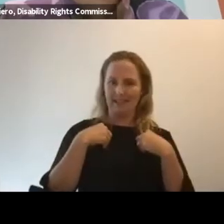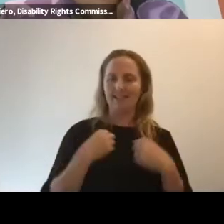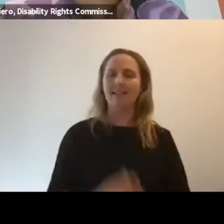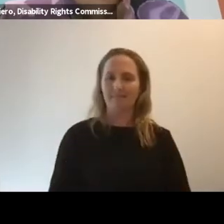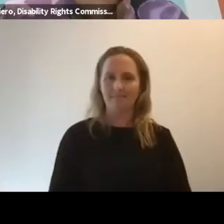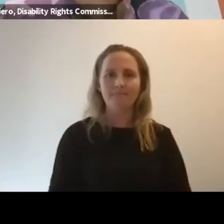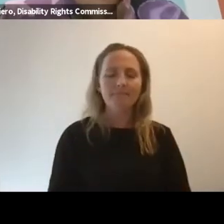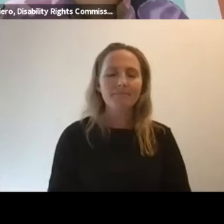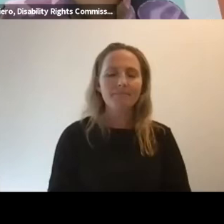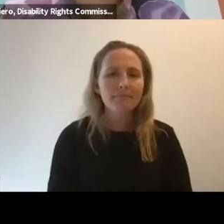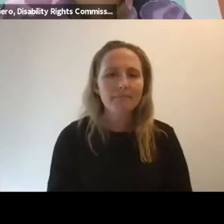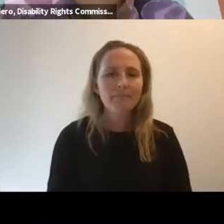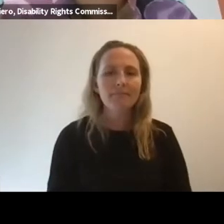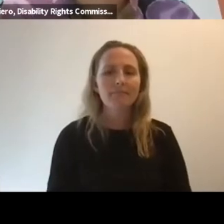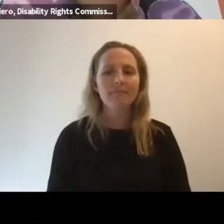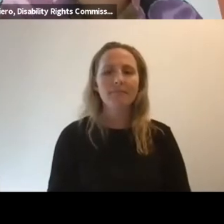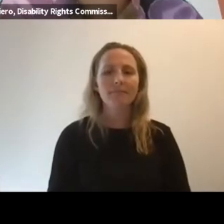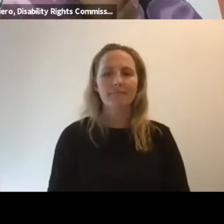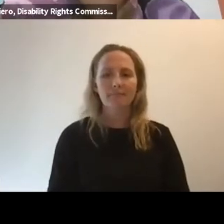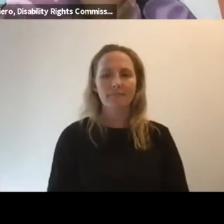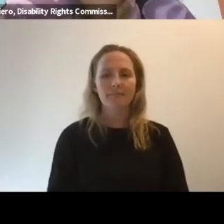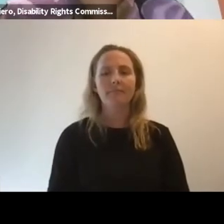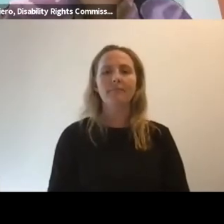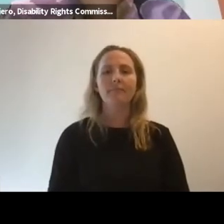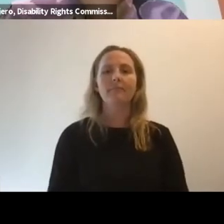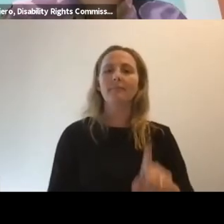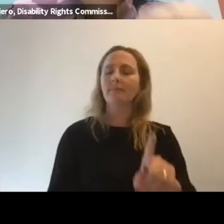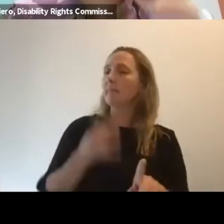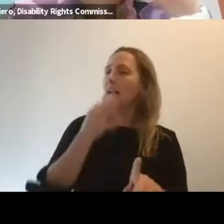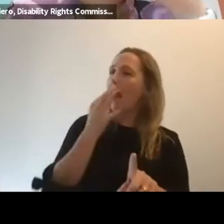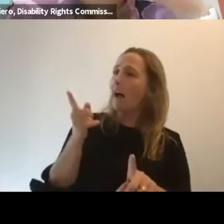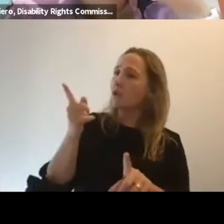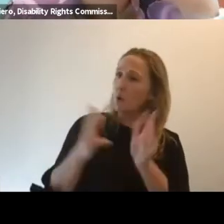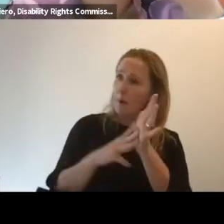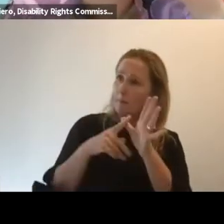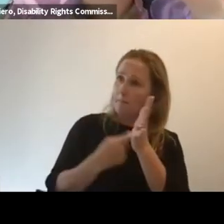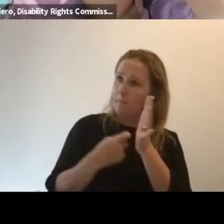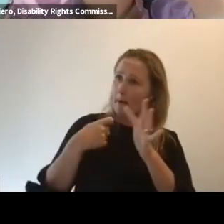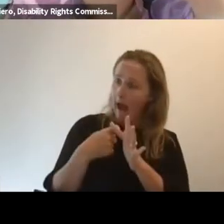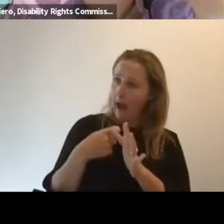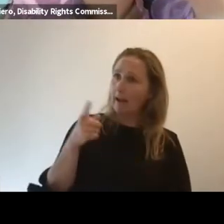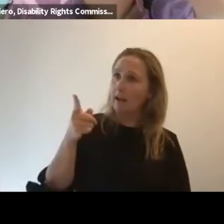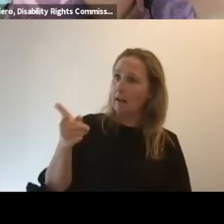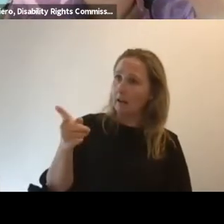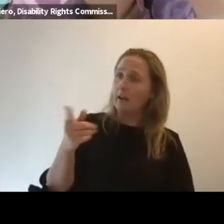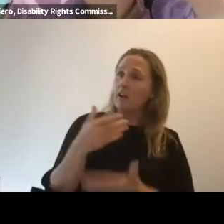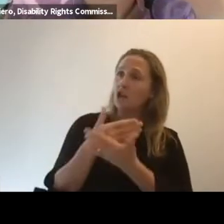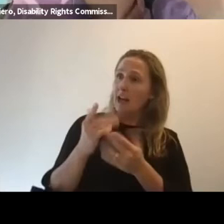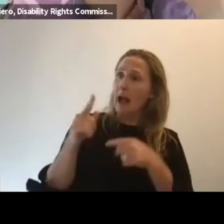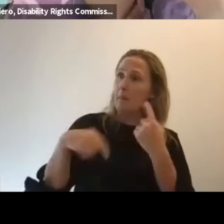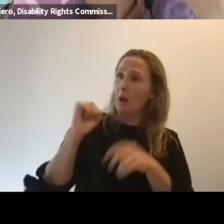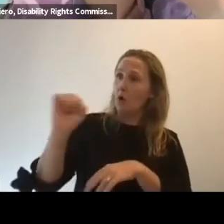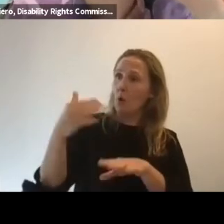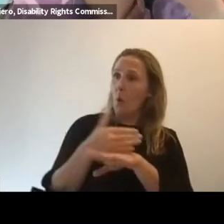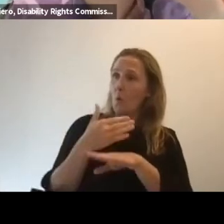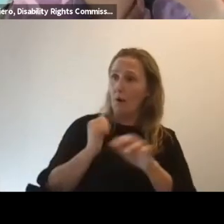to invite you also, Mark, to share a little bit about your work practices that have enabled the